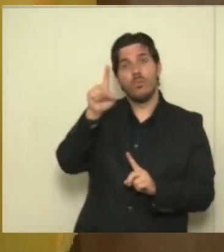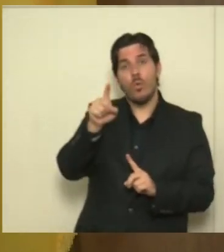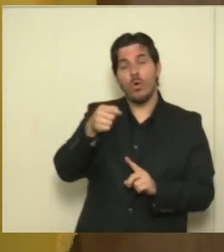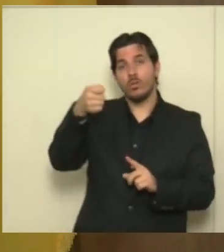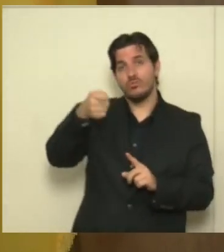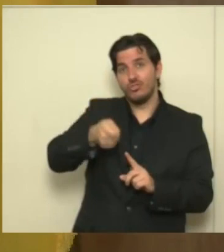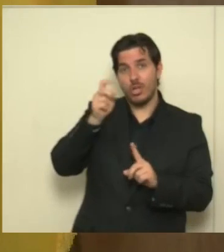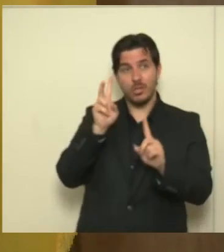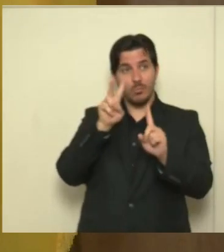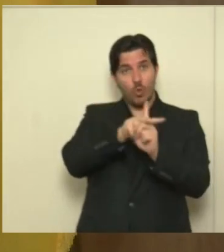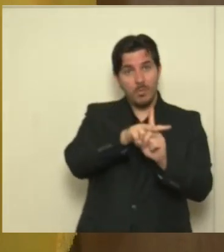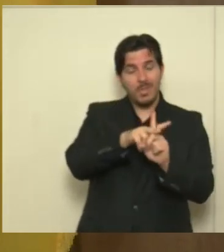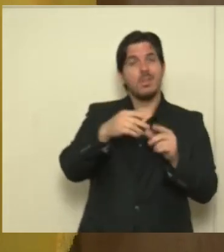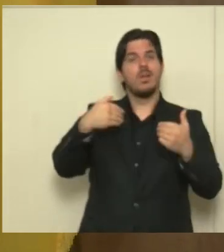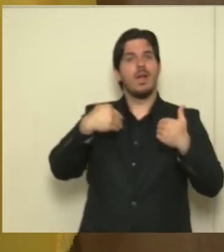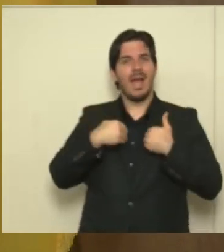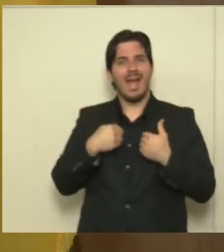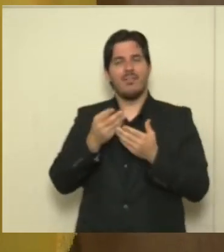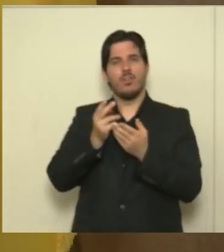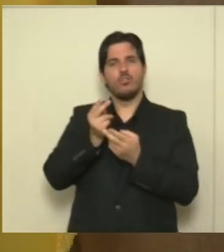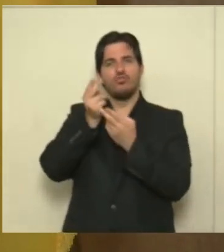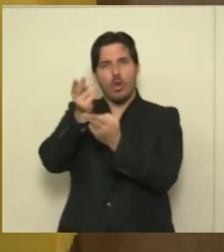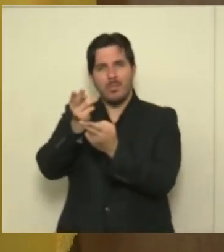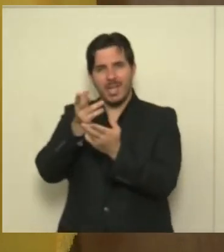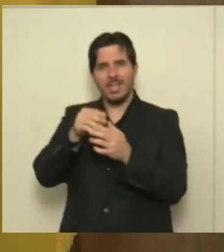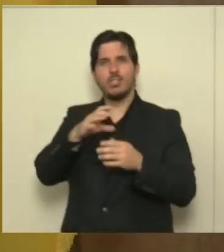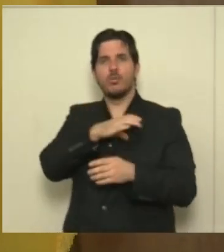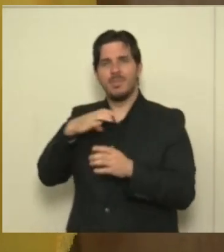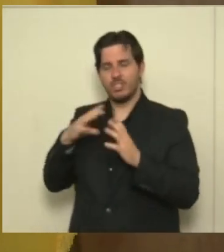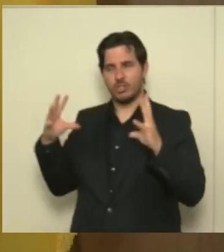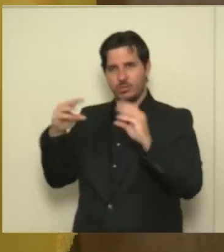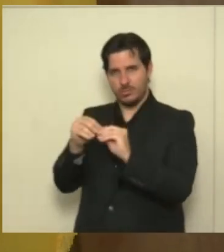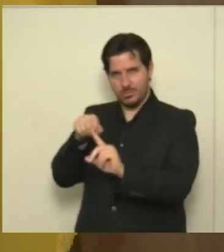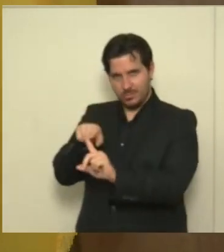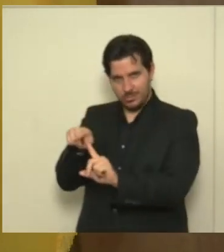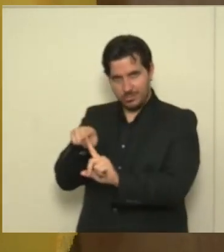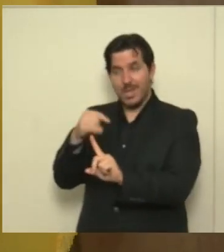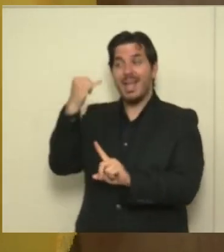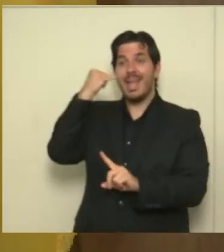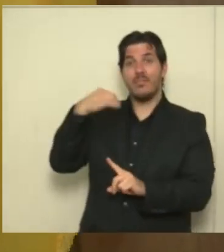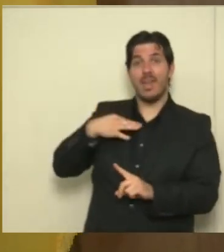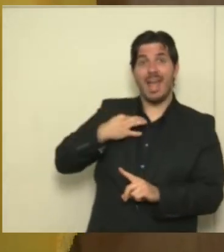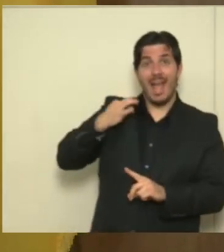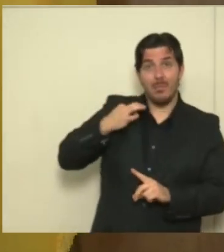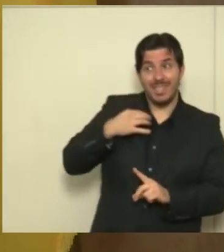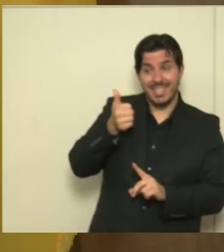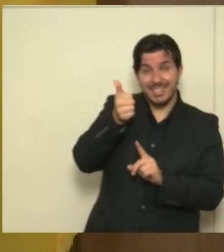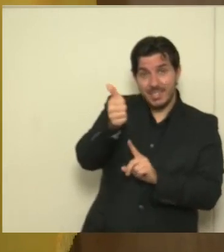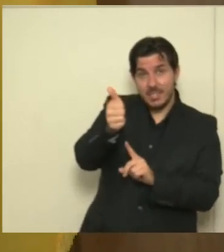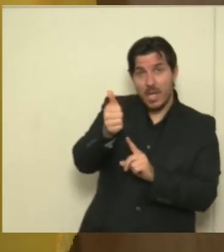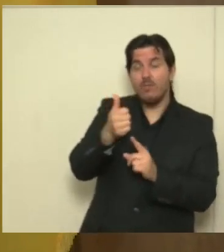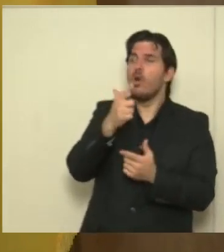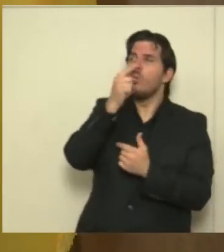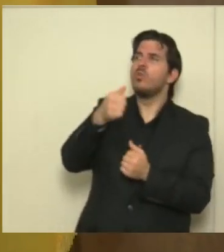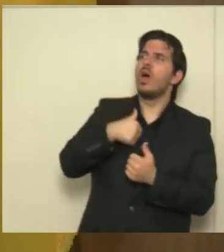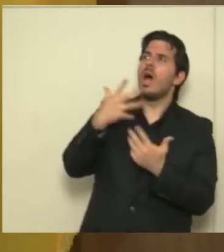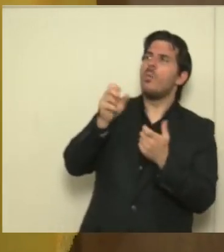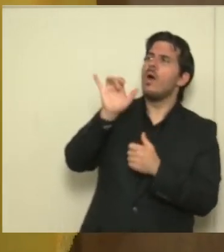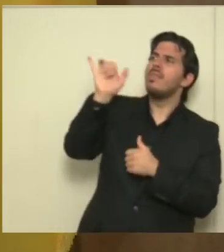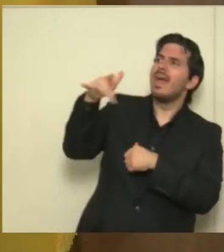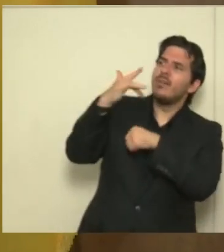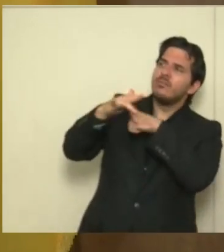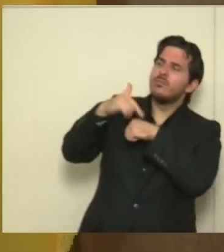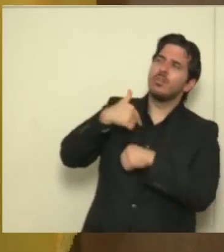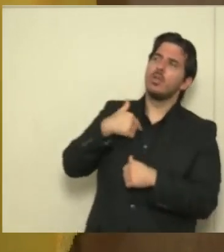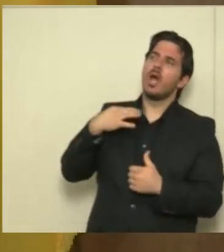nominating commission. So judicial applicants who are interested in an appointment for a vacancy have to go